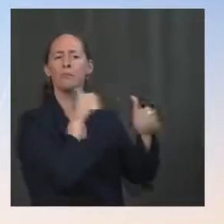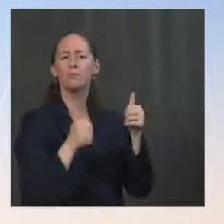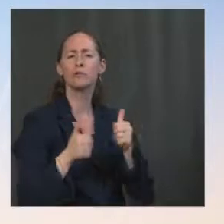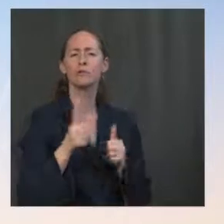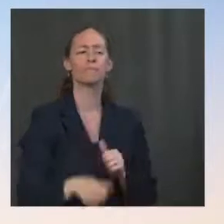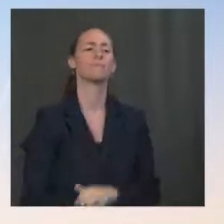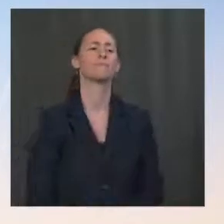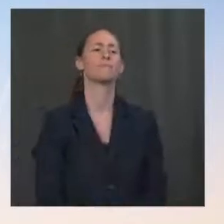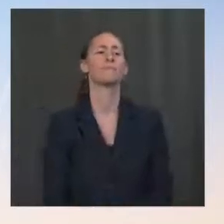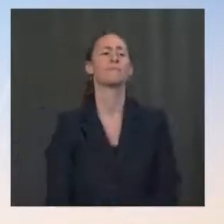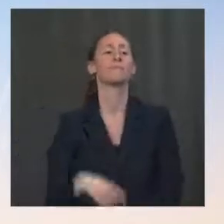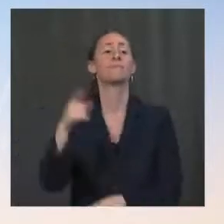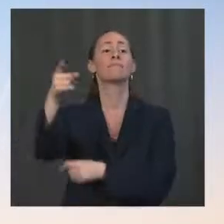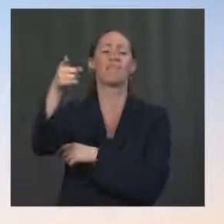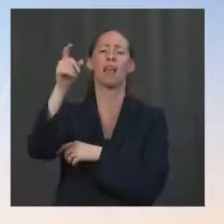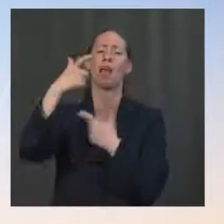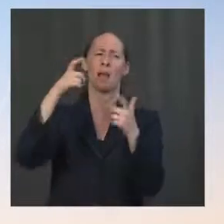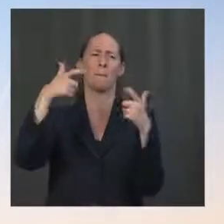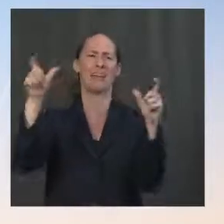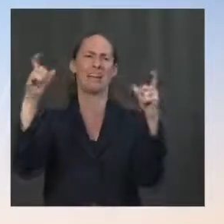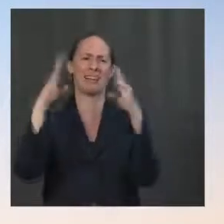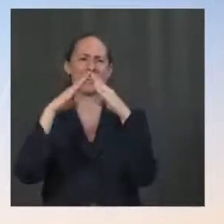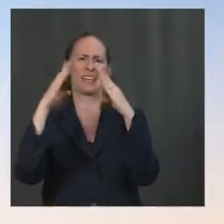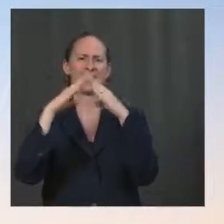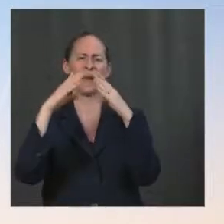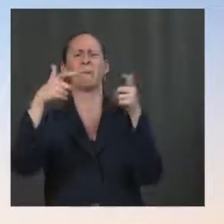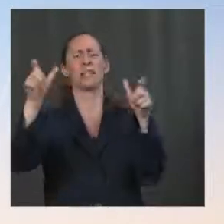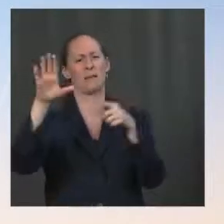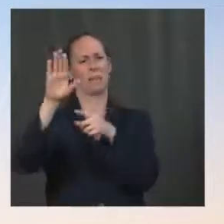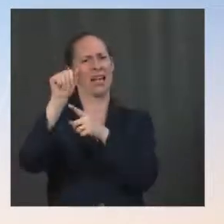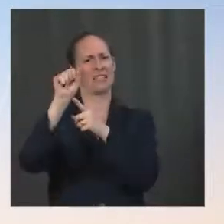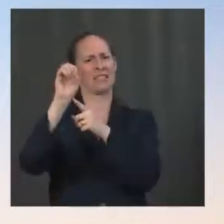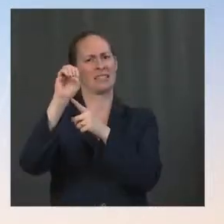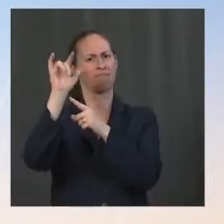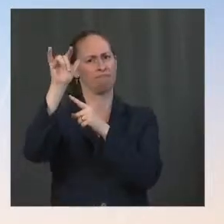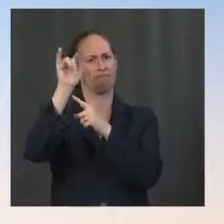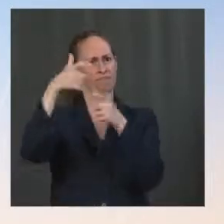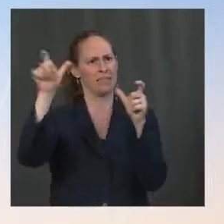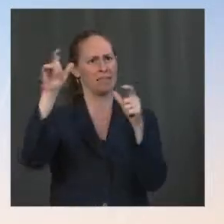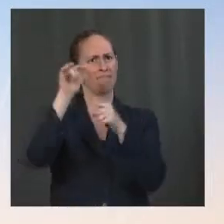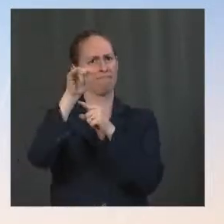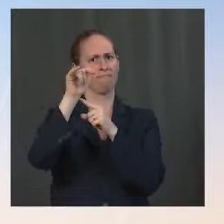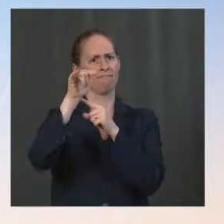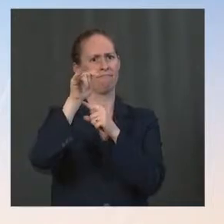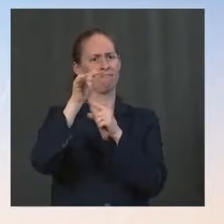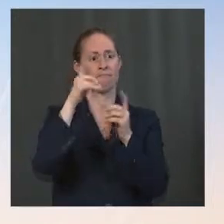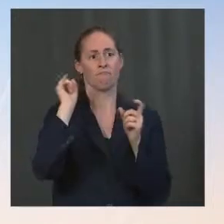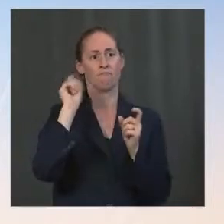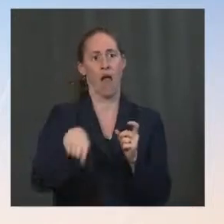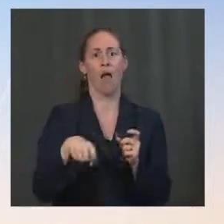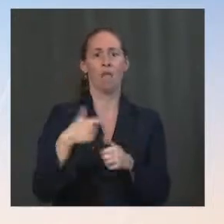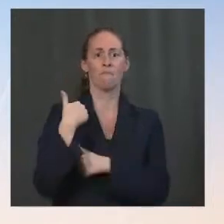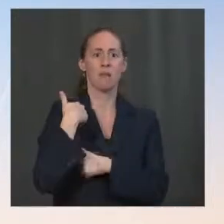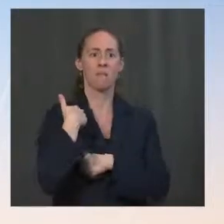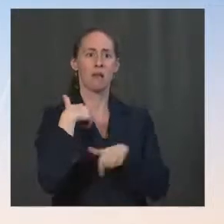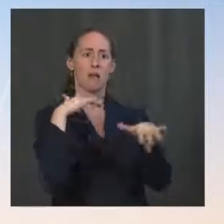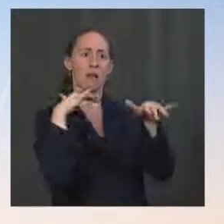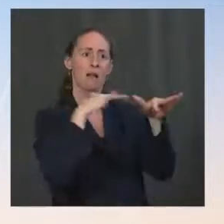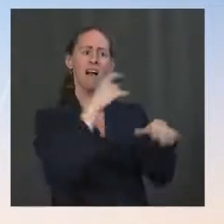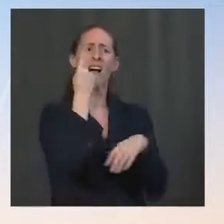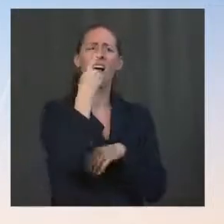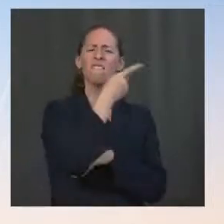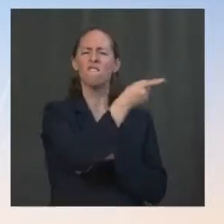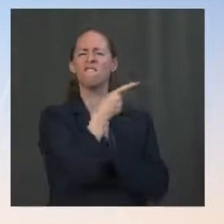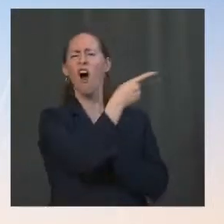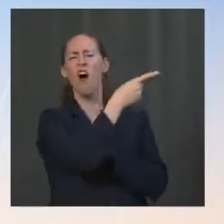that required an enormous presence. It also made it, and also it has a significant different distance, I should say, from Kabul. Significant,